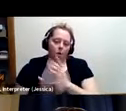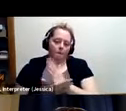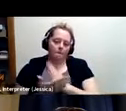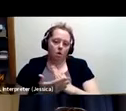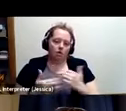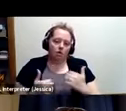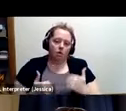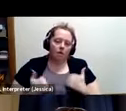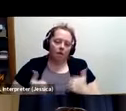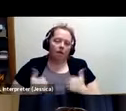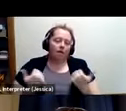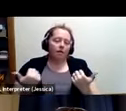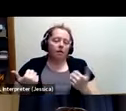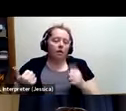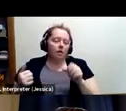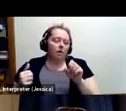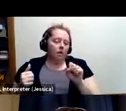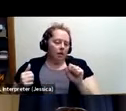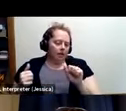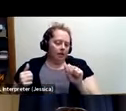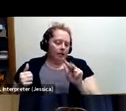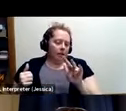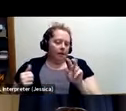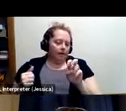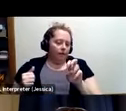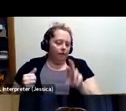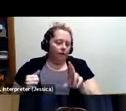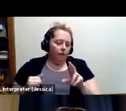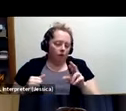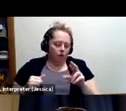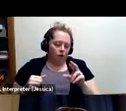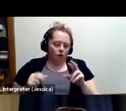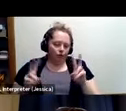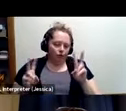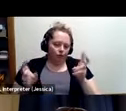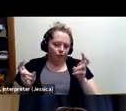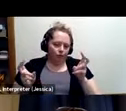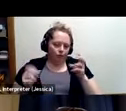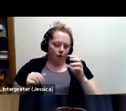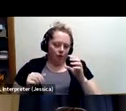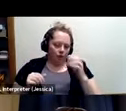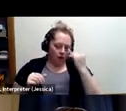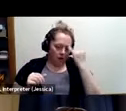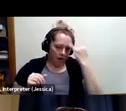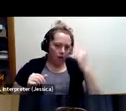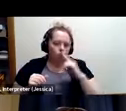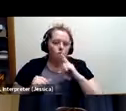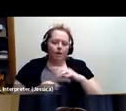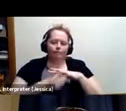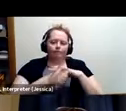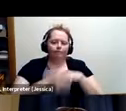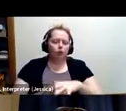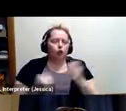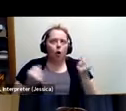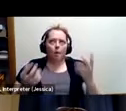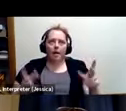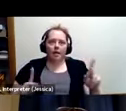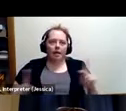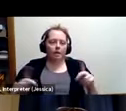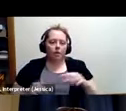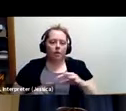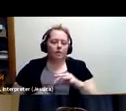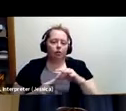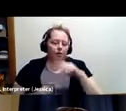has kept so many people oppressed, especially Black and brown trans people and non-binary people. It has kept